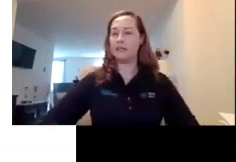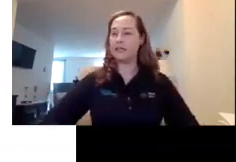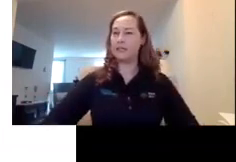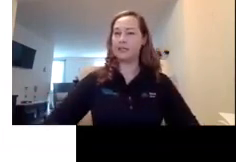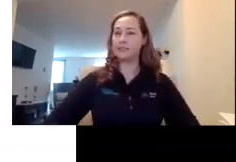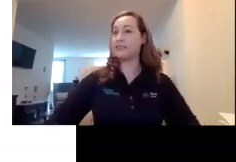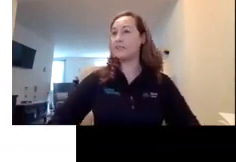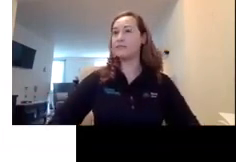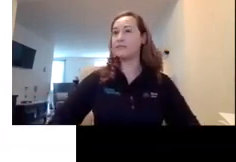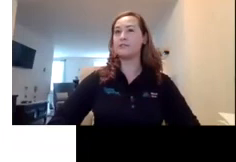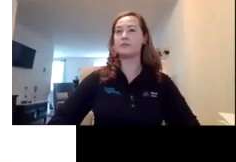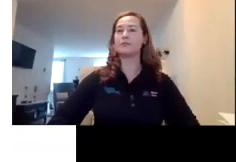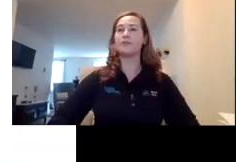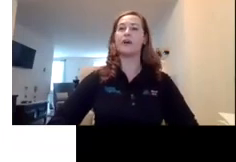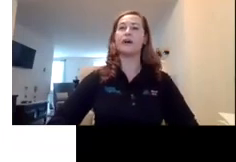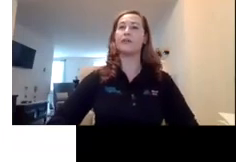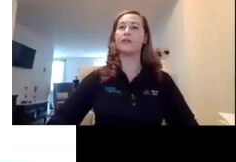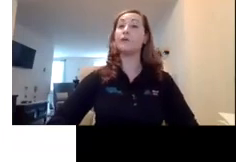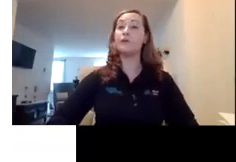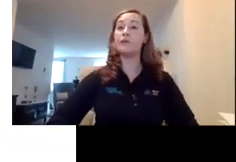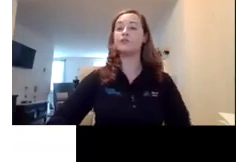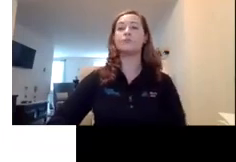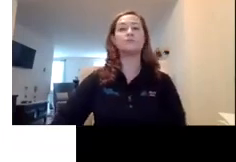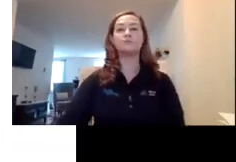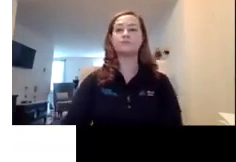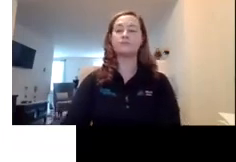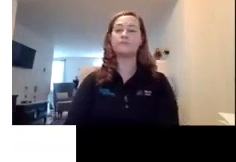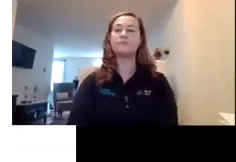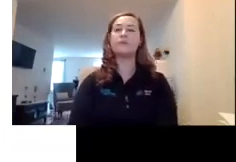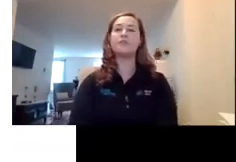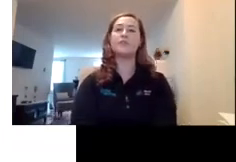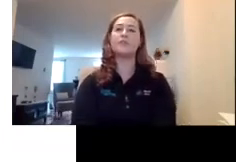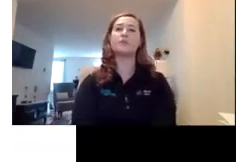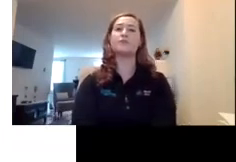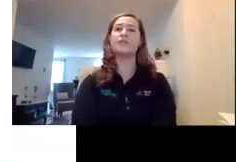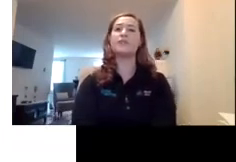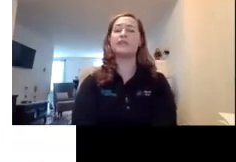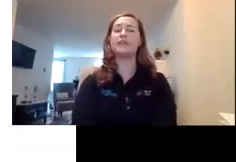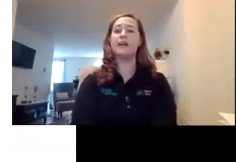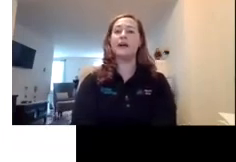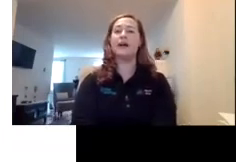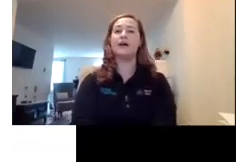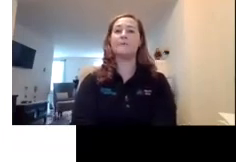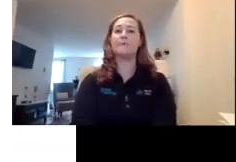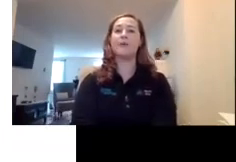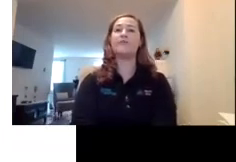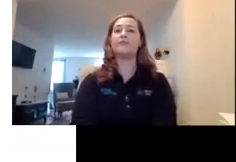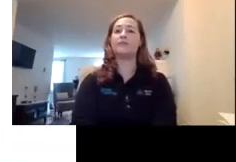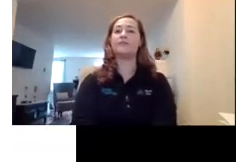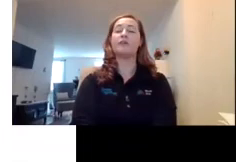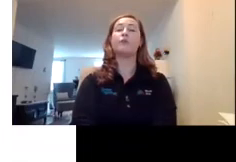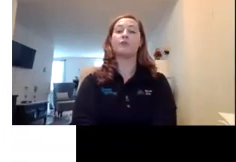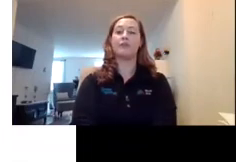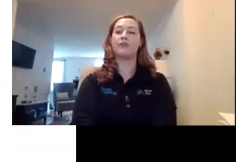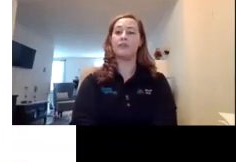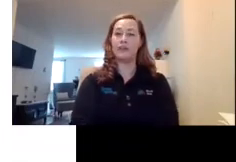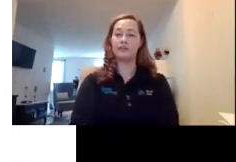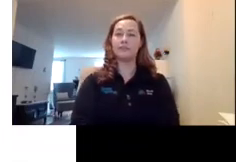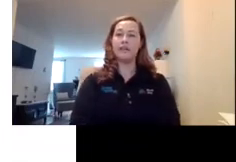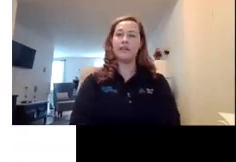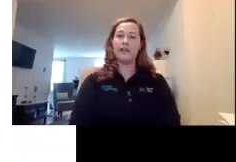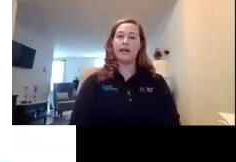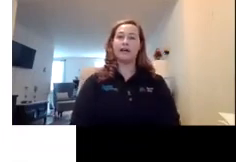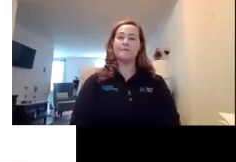needed any assistance in terms of language. So that was really a very rewarding